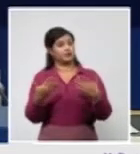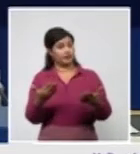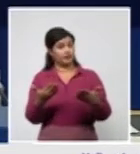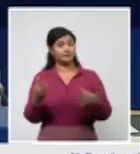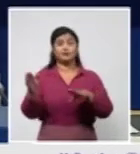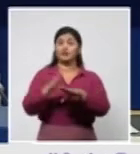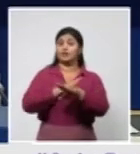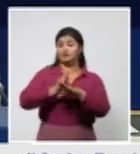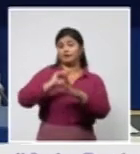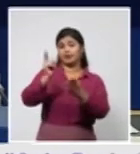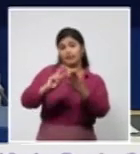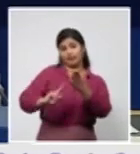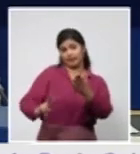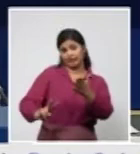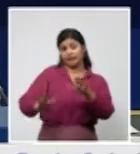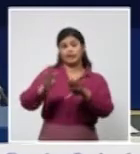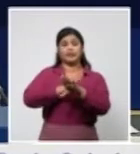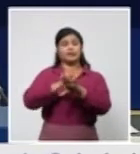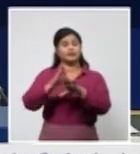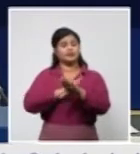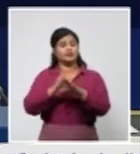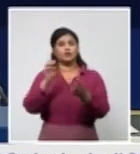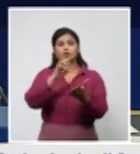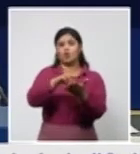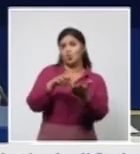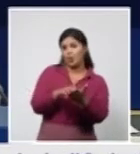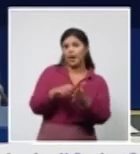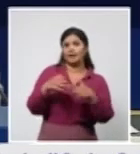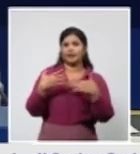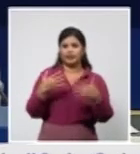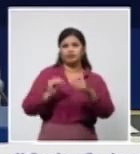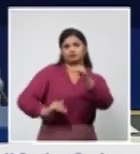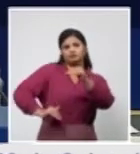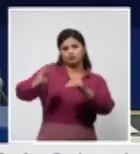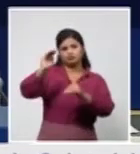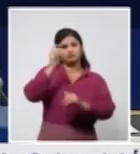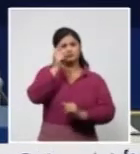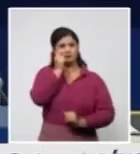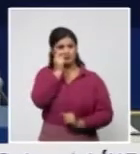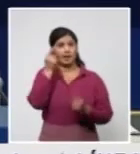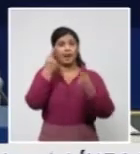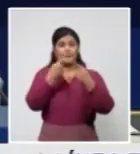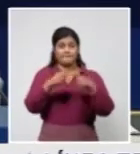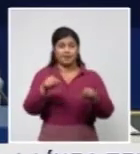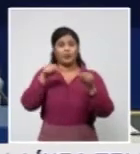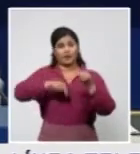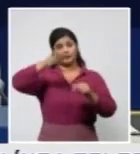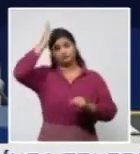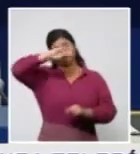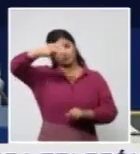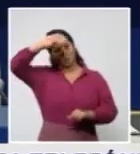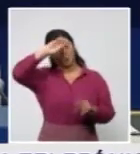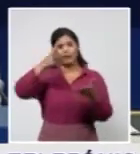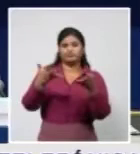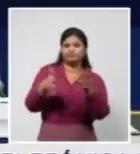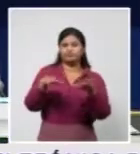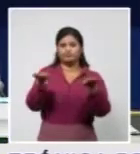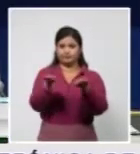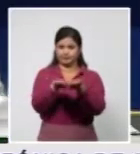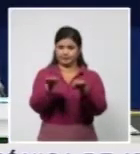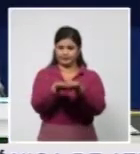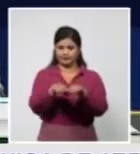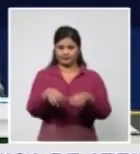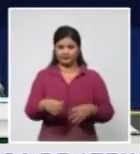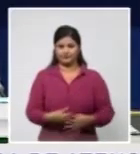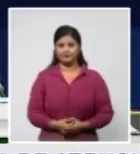55.56% of all confirmed cases in Cuba. The figure is similar if we look at the rate over the last 15 days, which